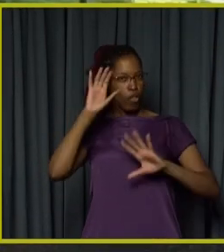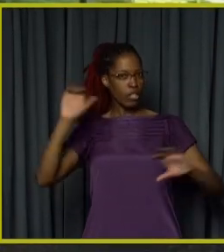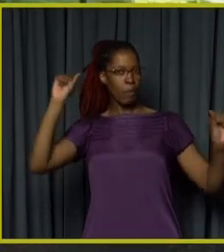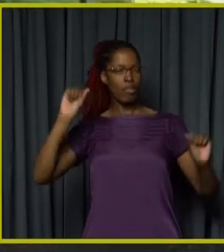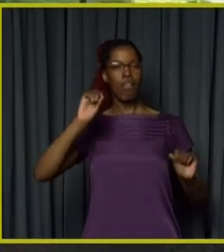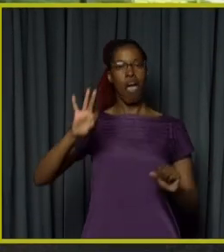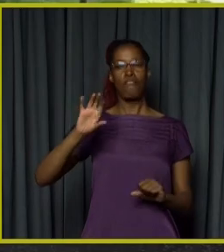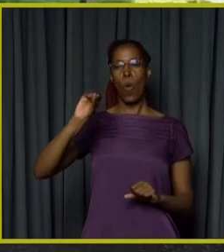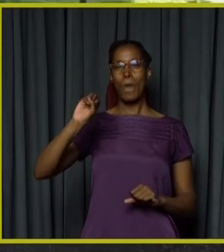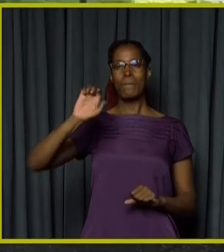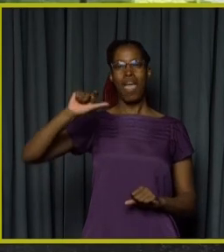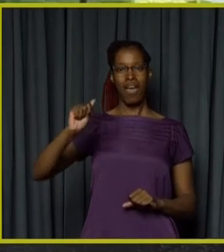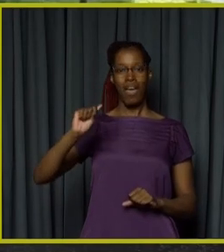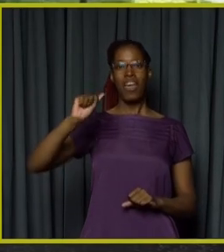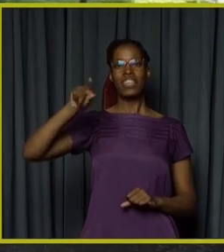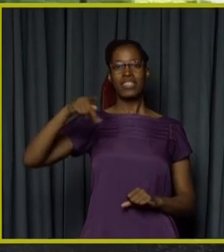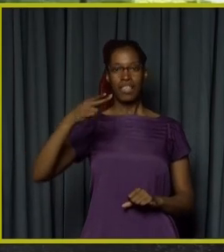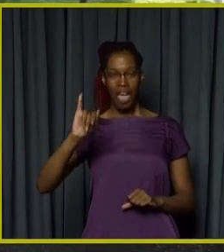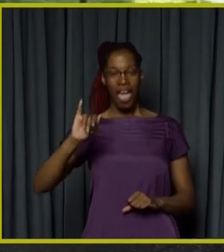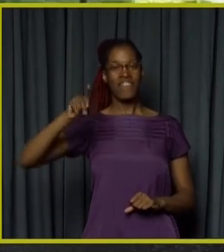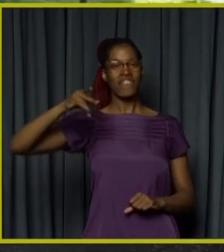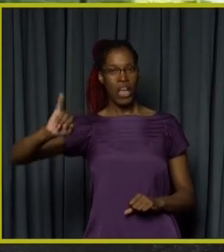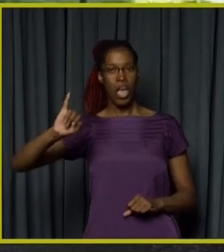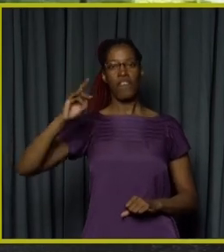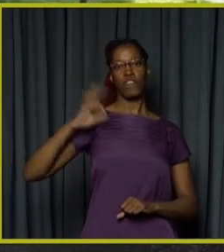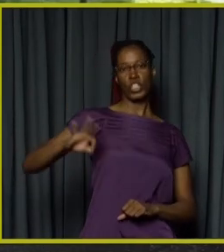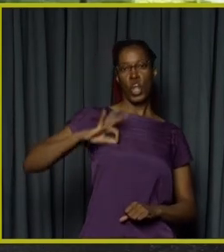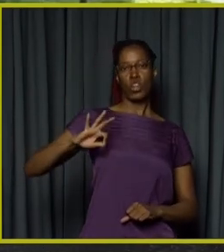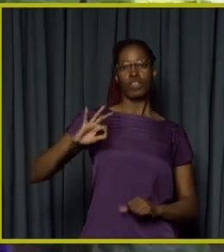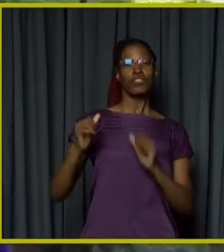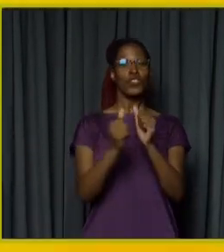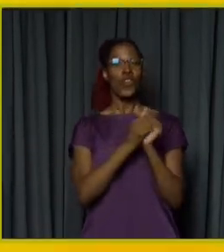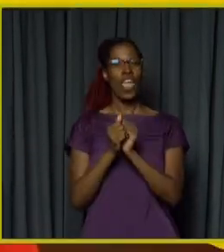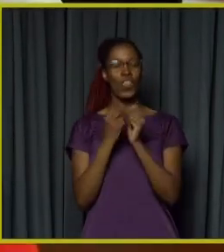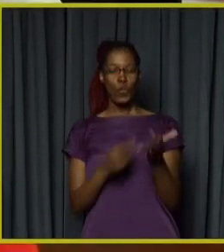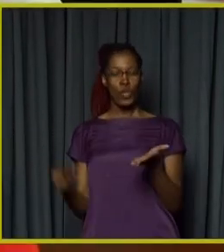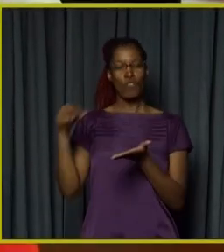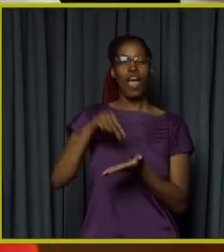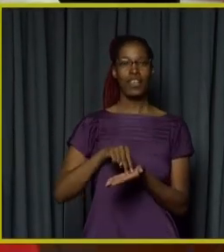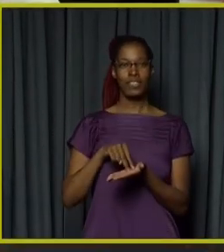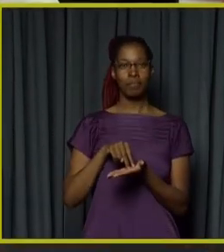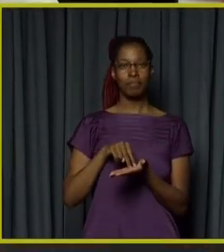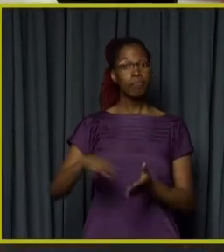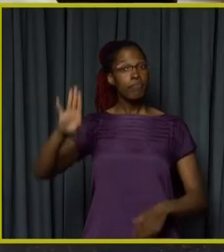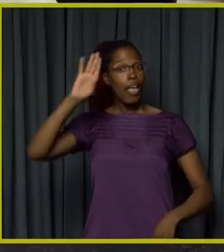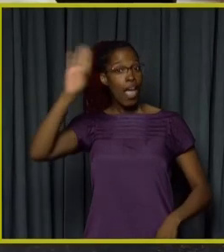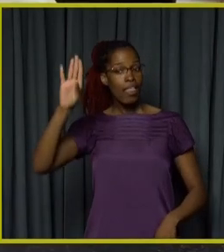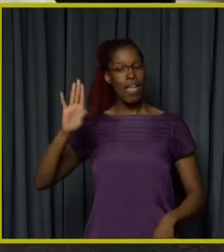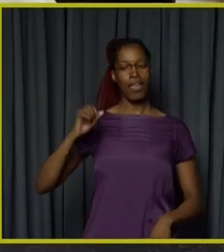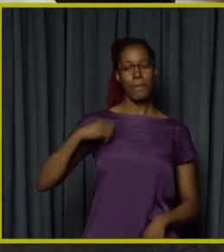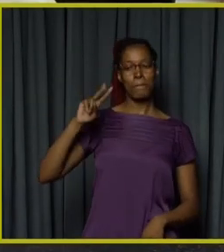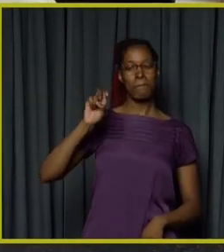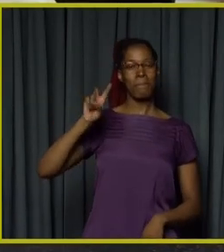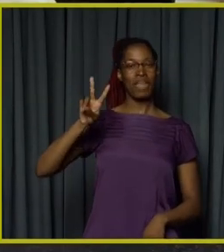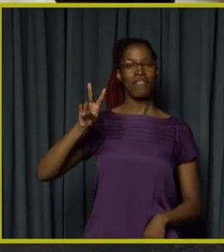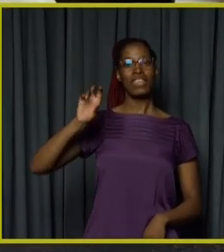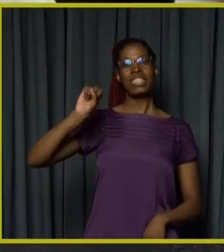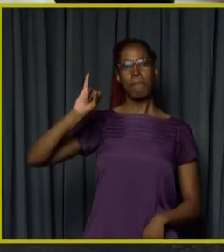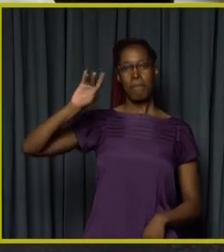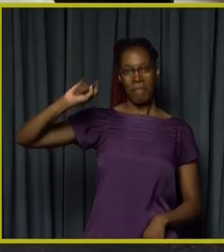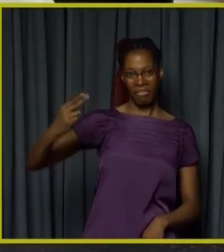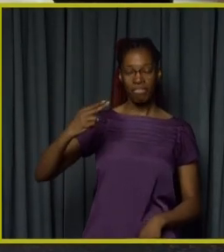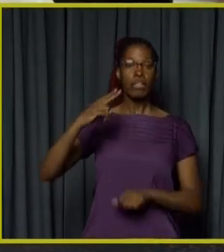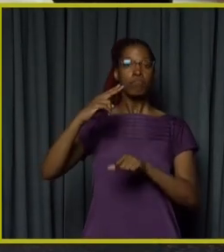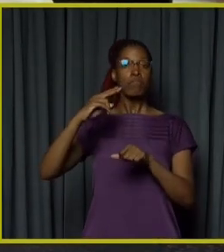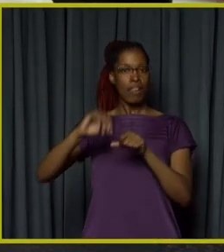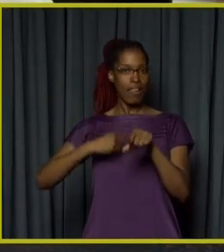the Omega Psi Phi Fraternity. Together, we rise. I am Beverly Evans Smith, National President